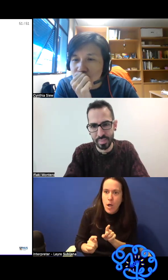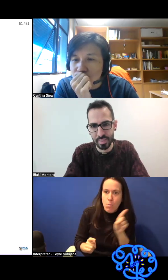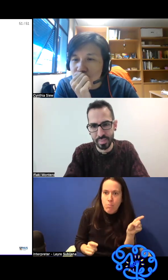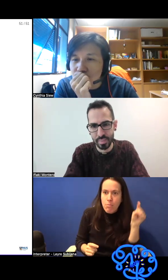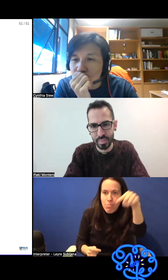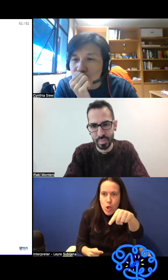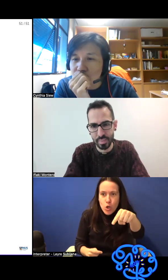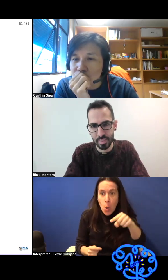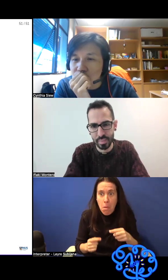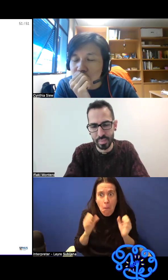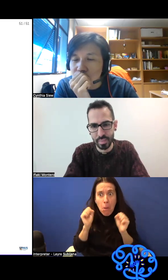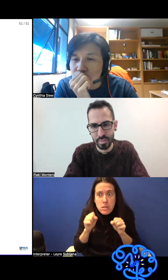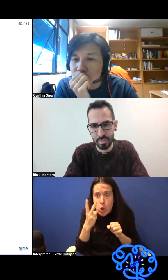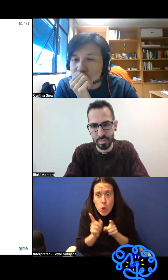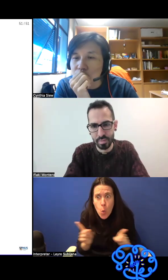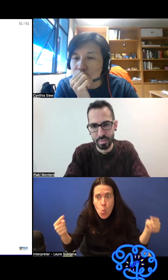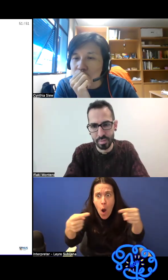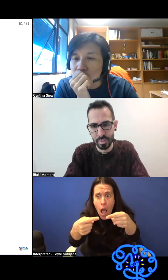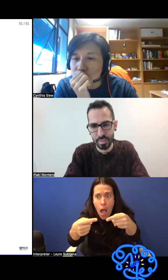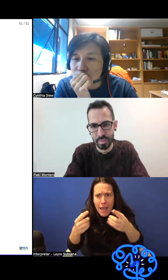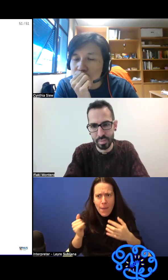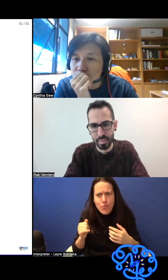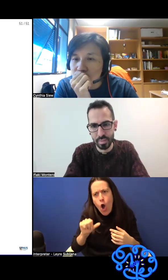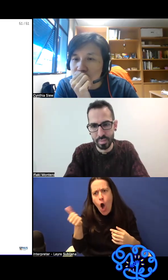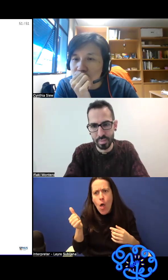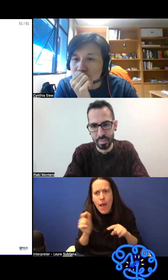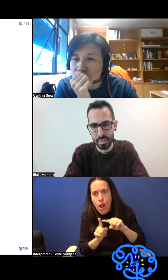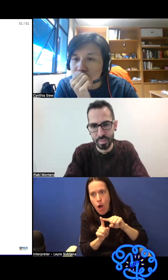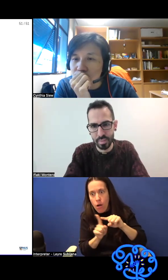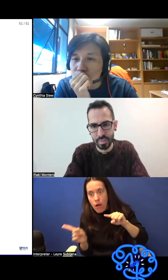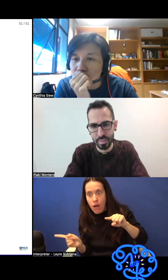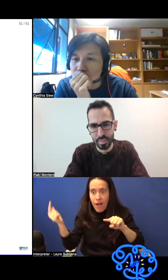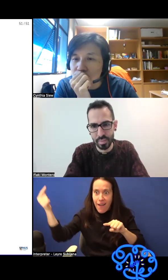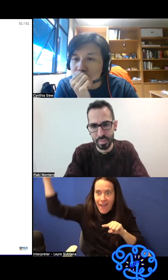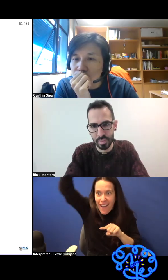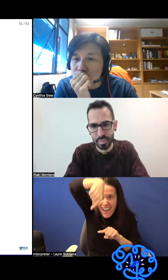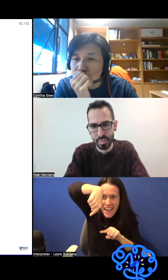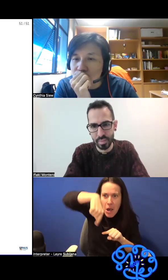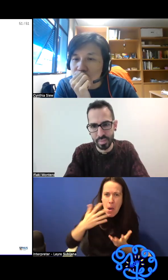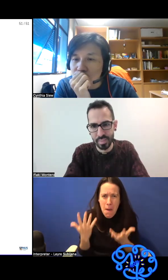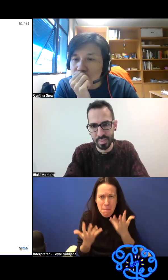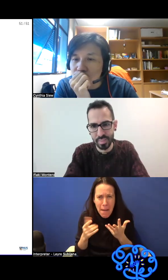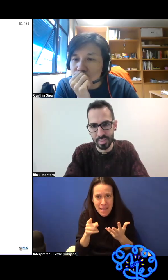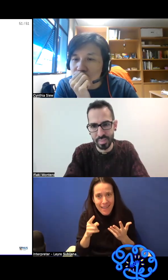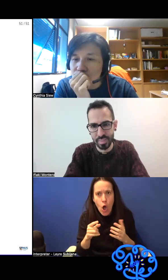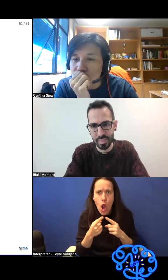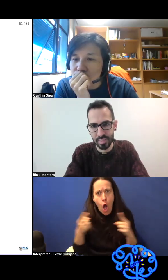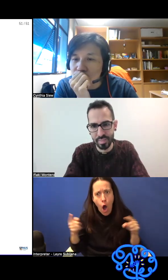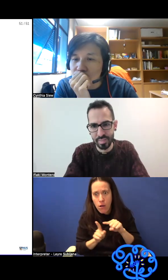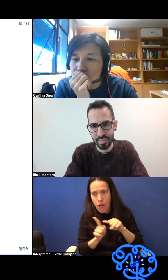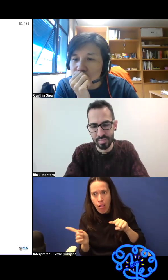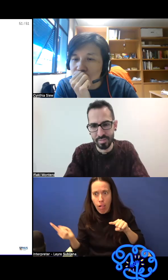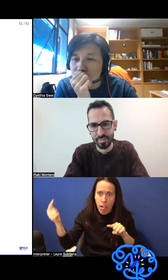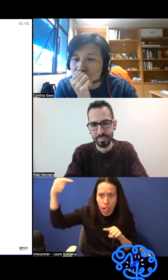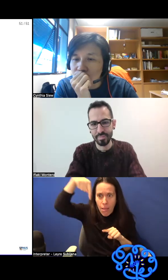The network also shows other longer routes connecting both words. Do you think the presence of these longer routes and the number of